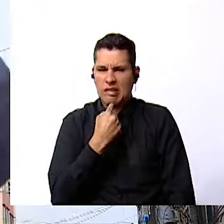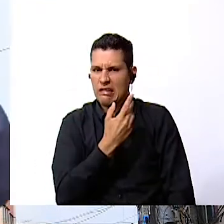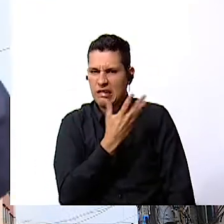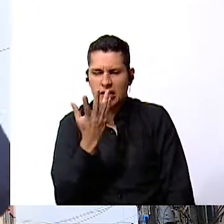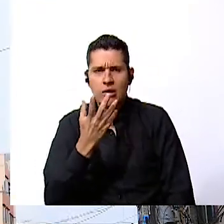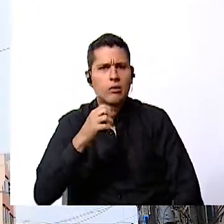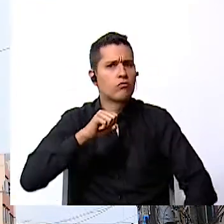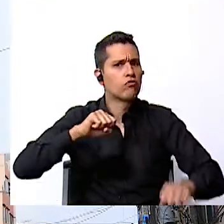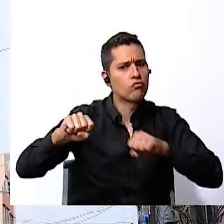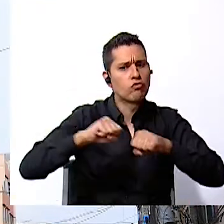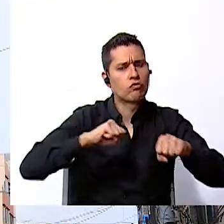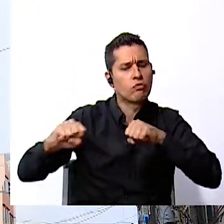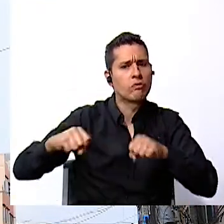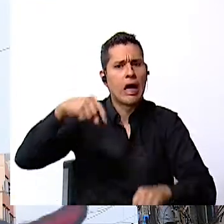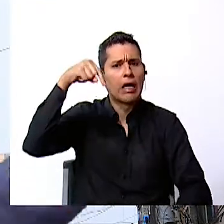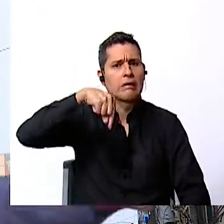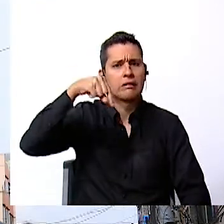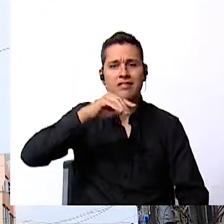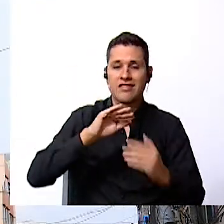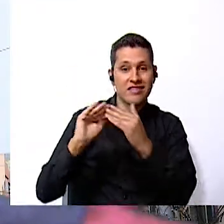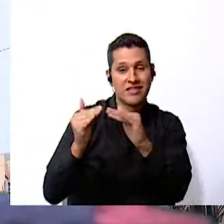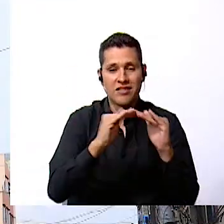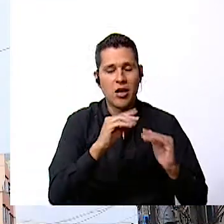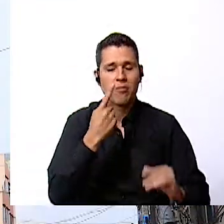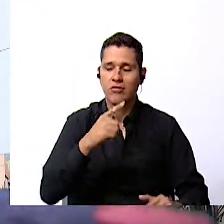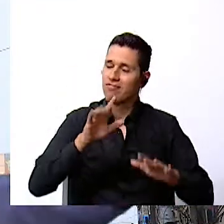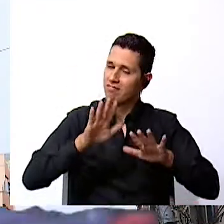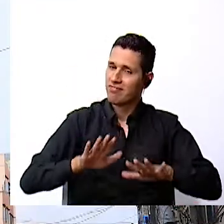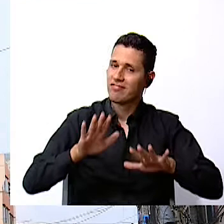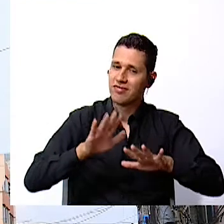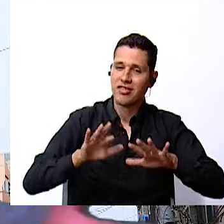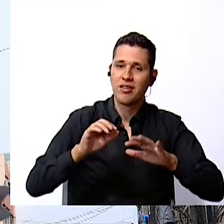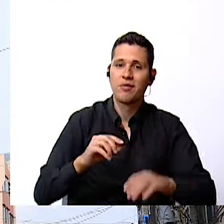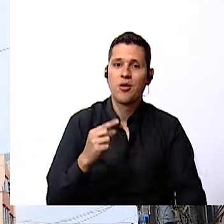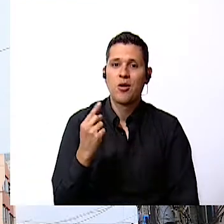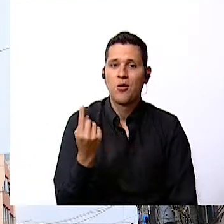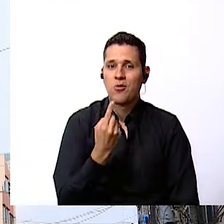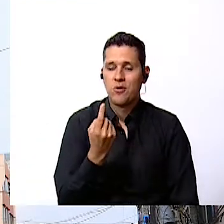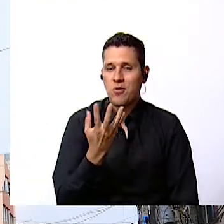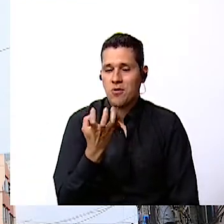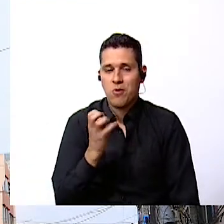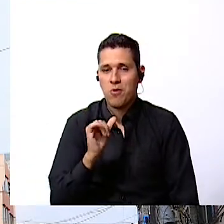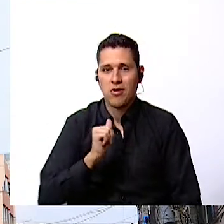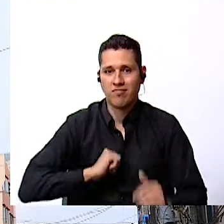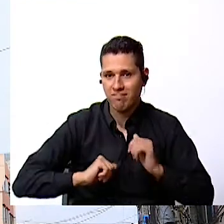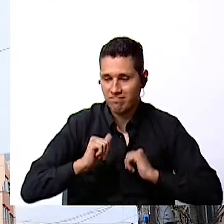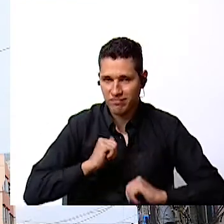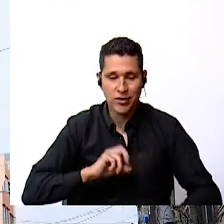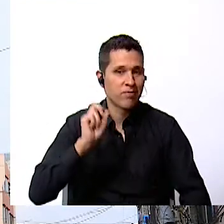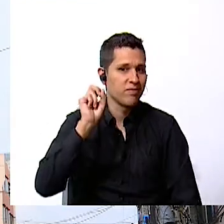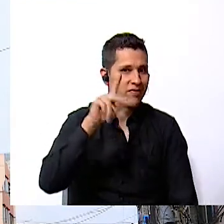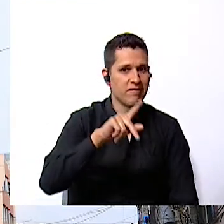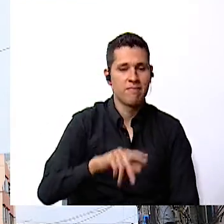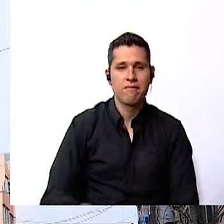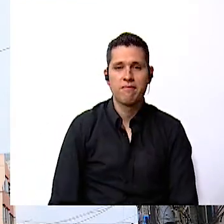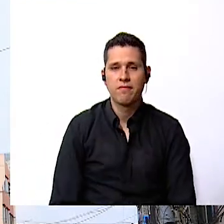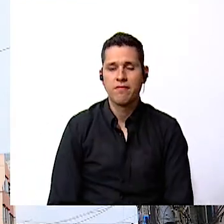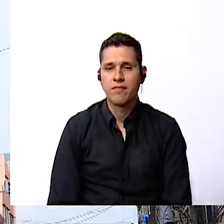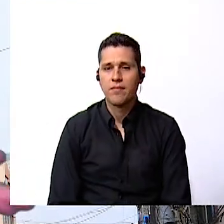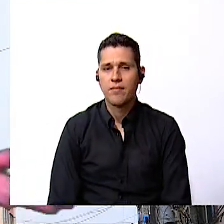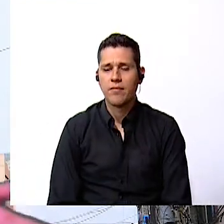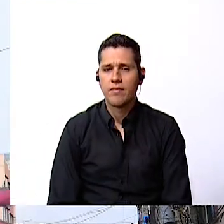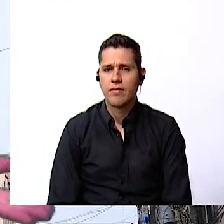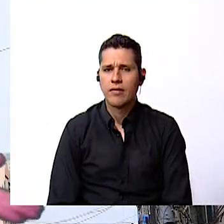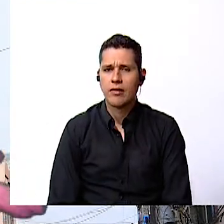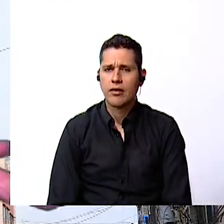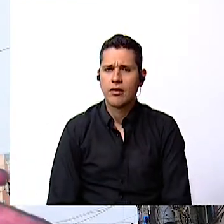earthquake here in the city. But don't worry, we're just pretending. Okay, we were supposed to have a